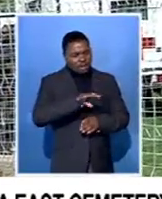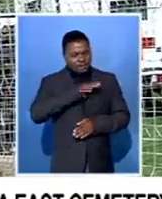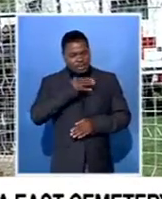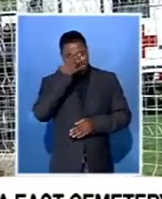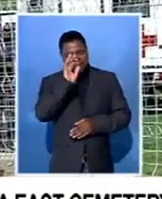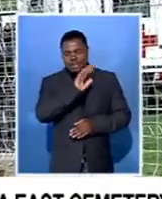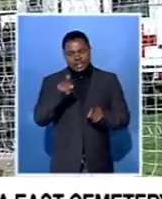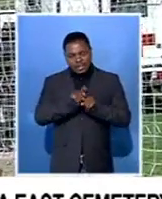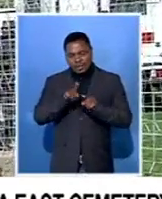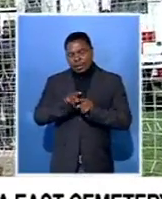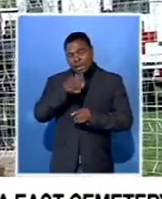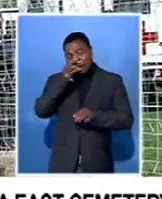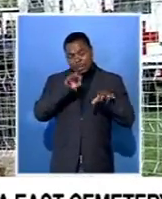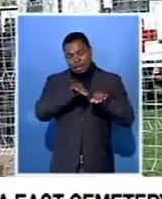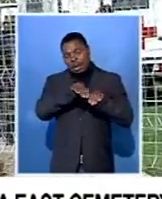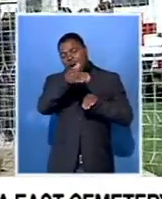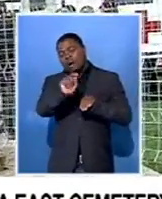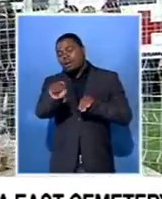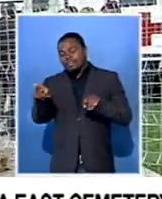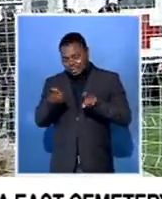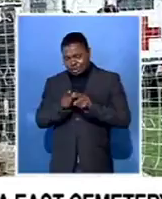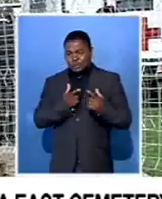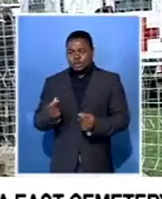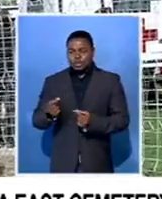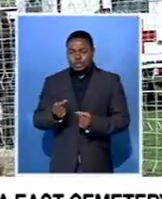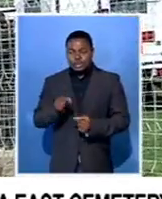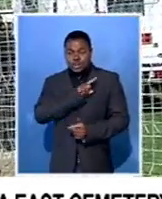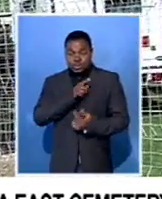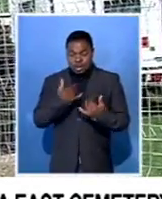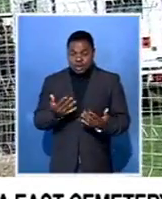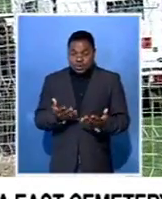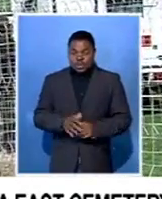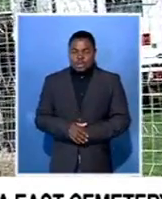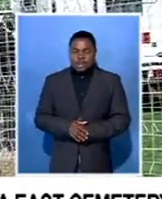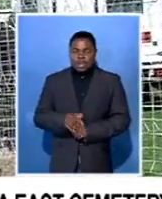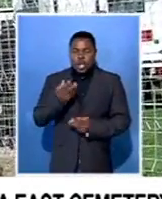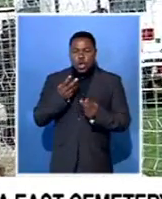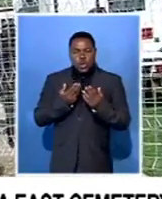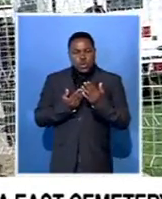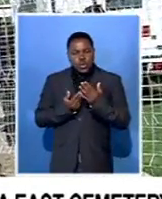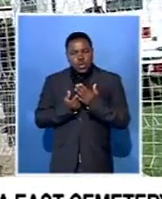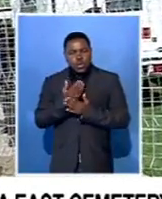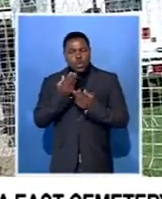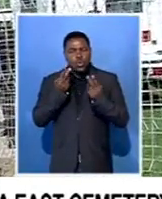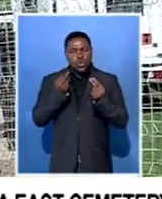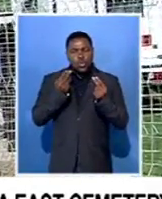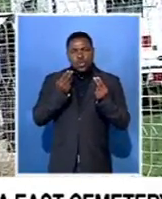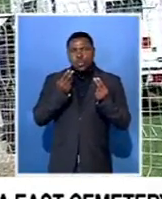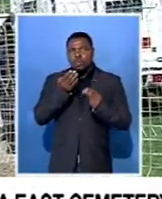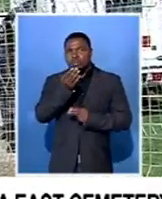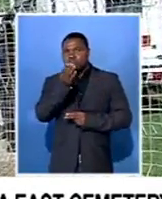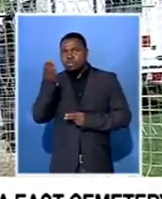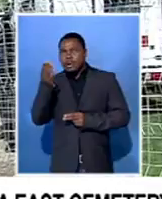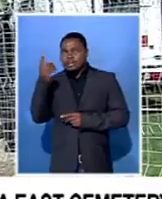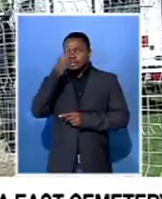in government but outside of government. And I think that's where we are today. I think a new dawn shouldn't just be a slogan. We heard